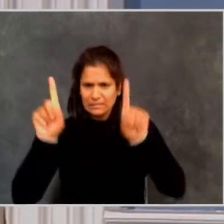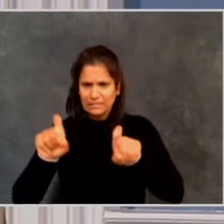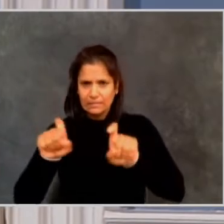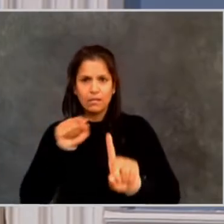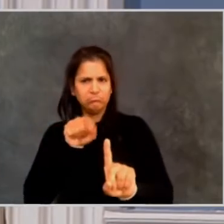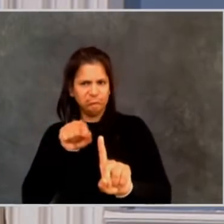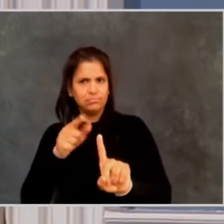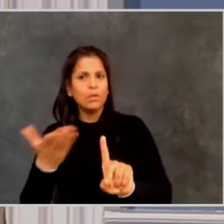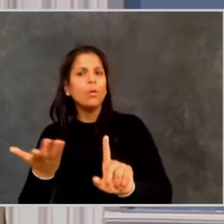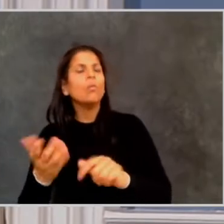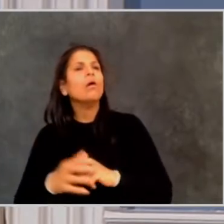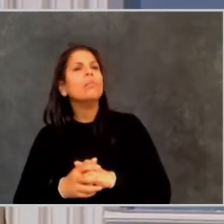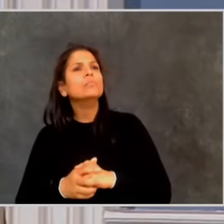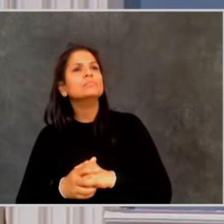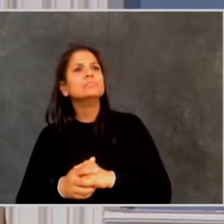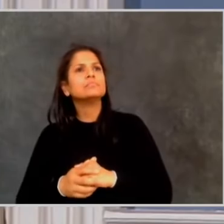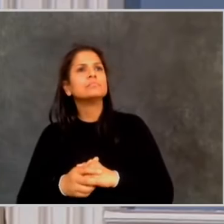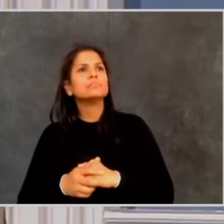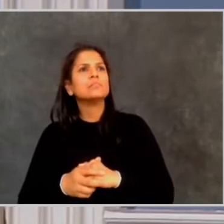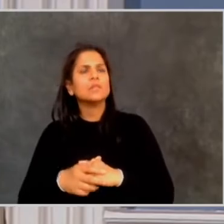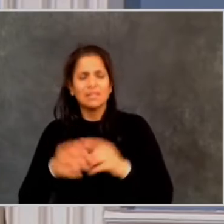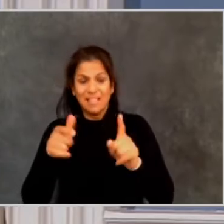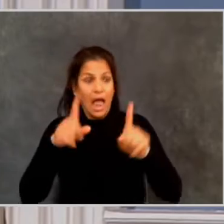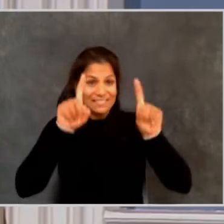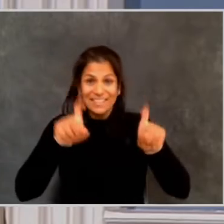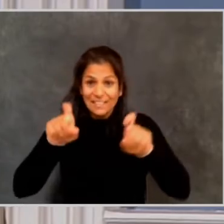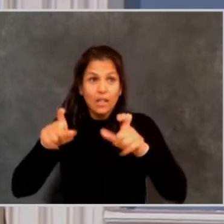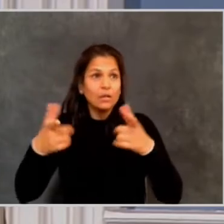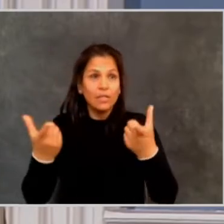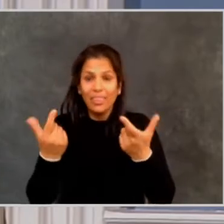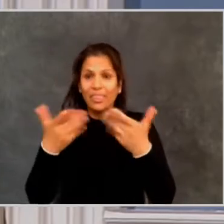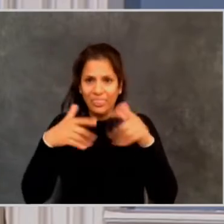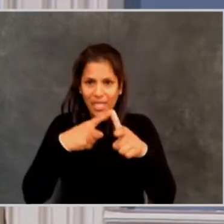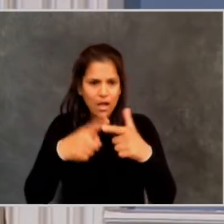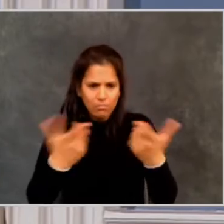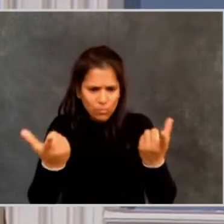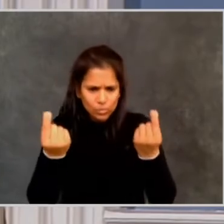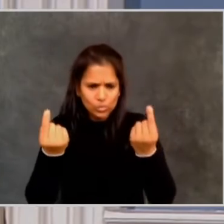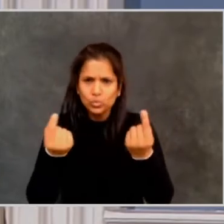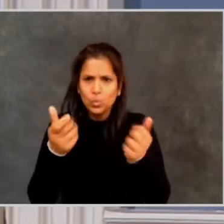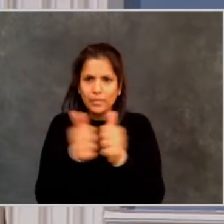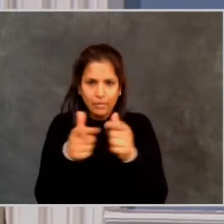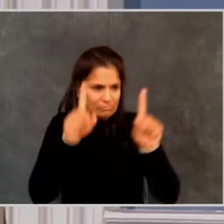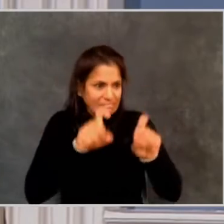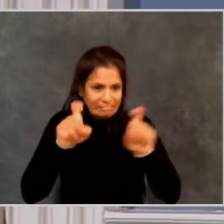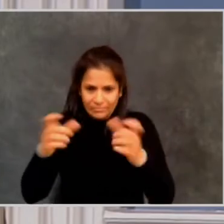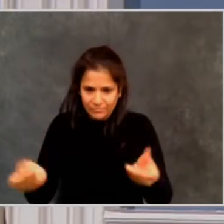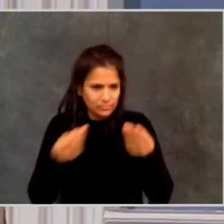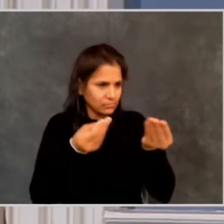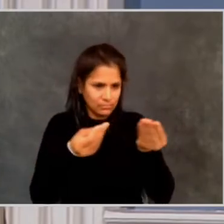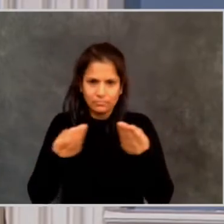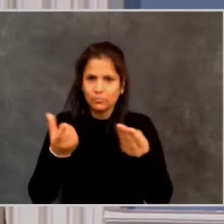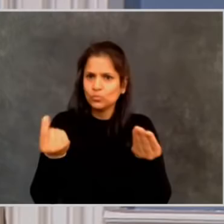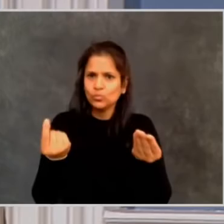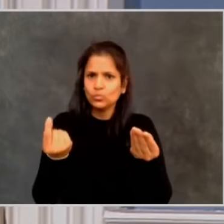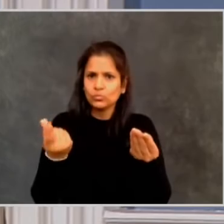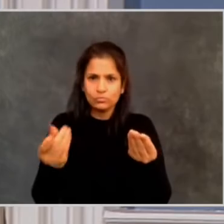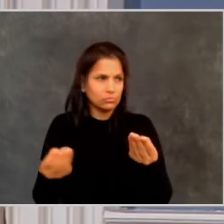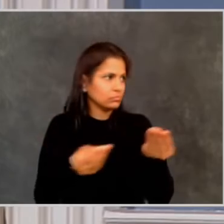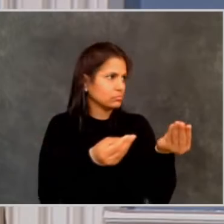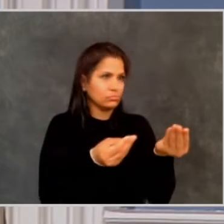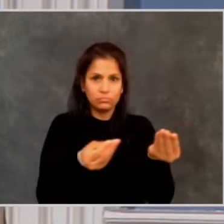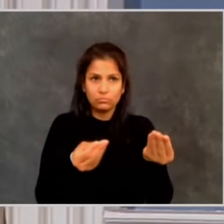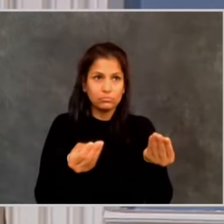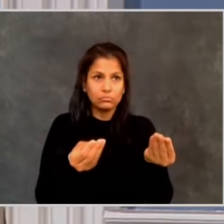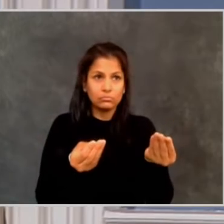the population level, I don't think we know enough yet about what it means with regards